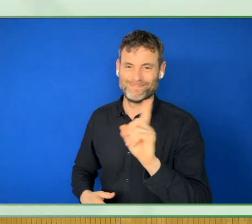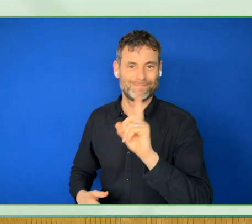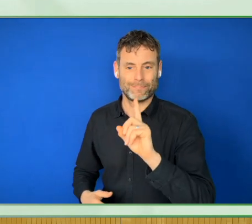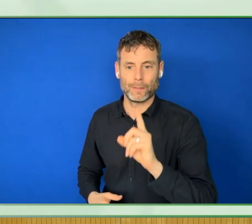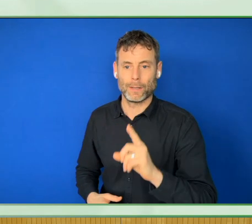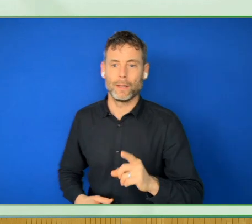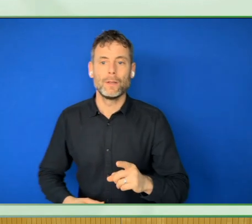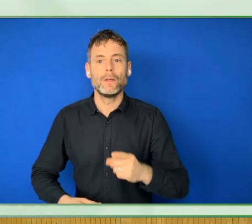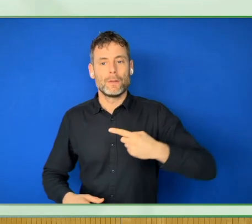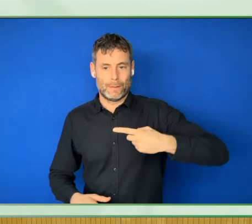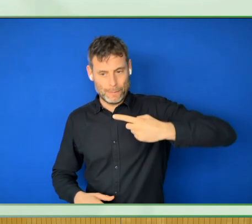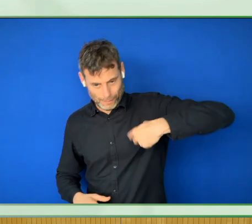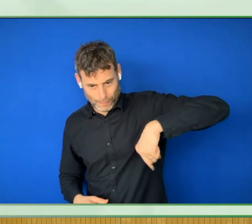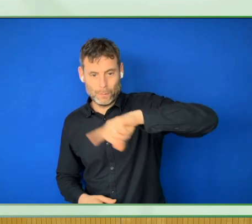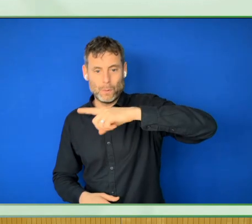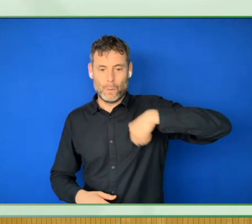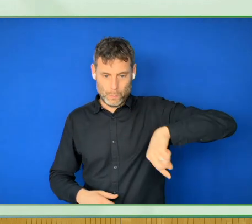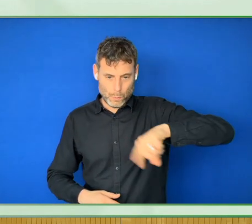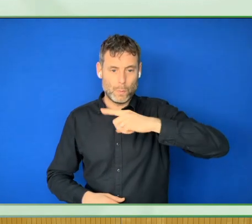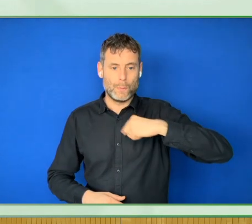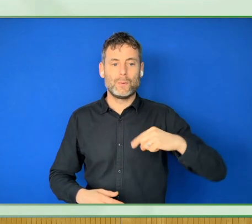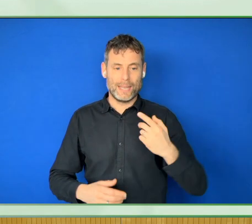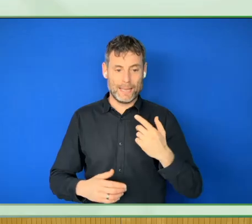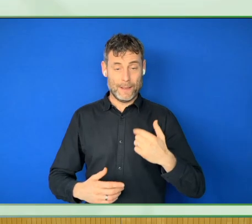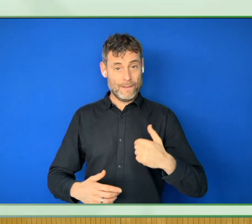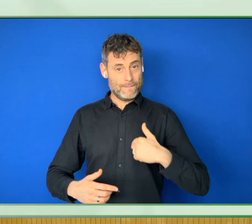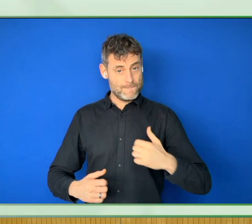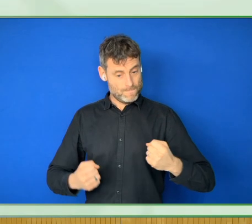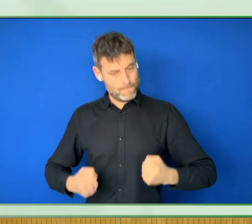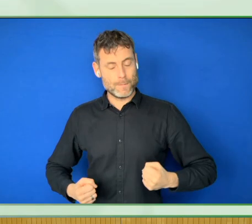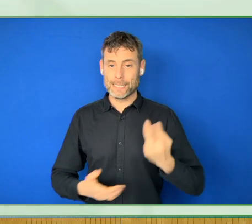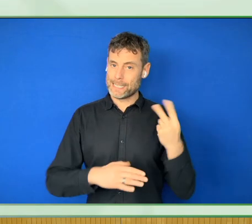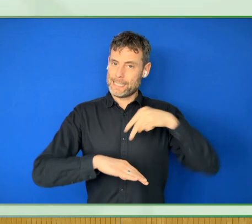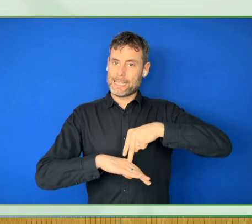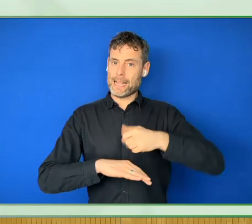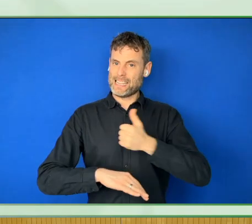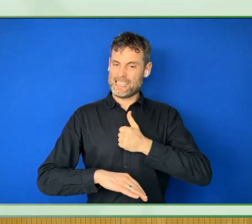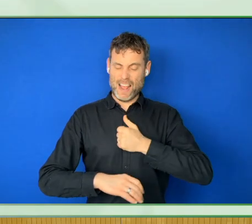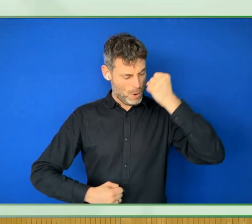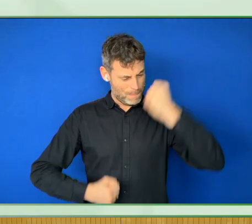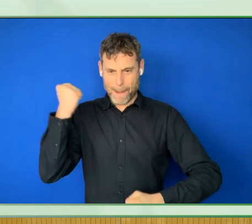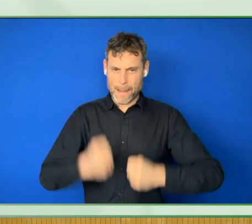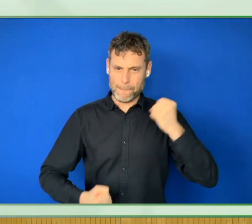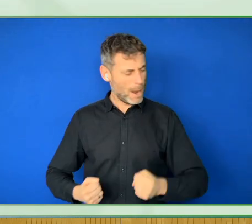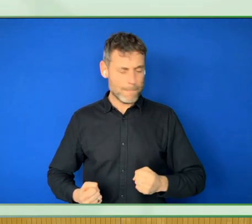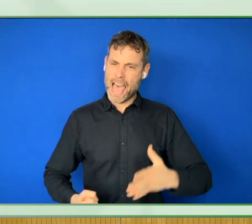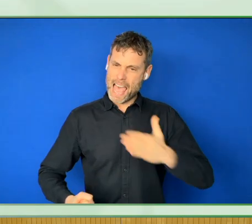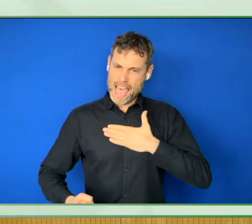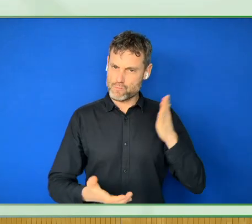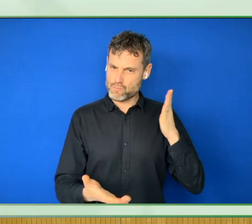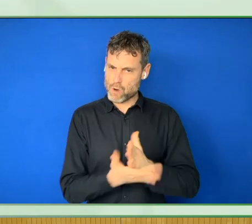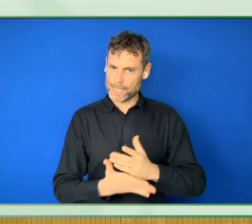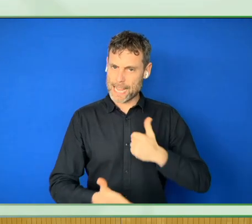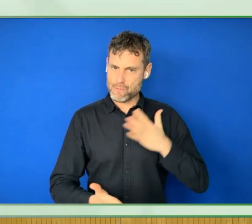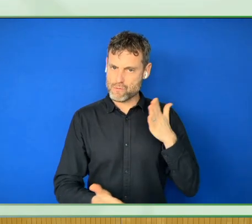you're able to get those things. The more noise we make, the stronger we are, the stronger we ask, the stronger we